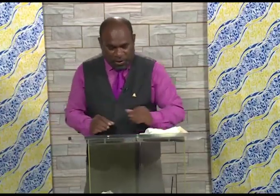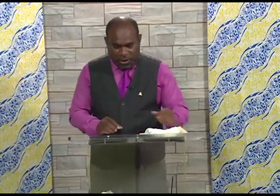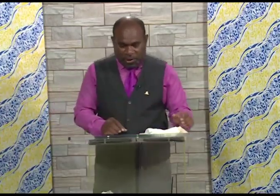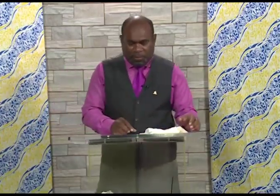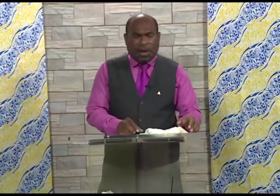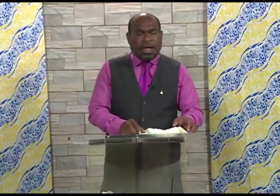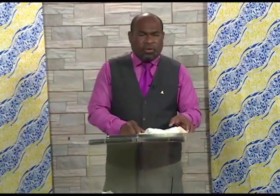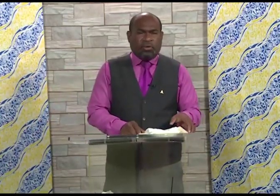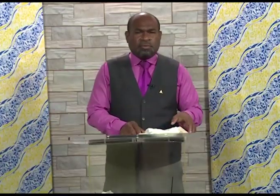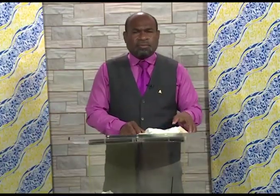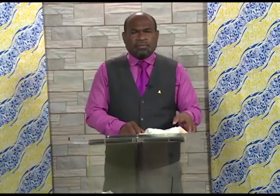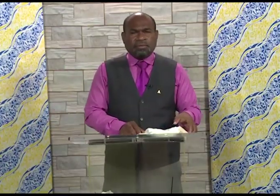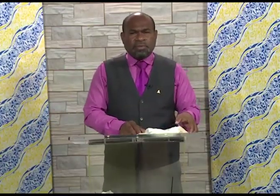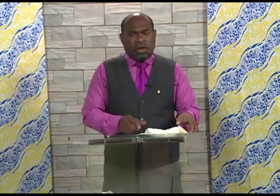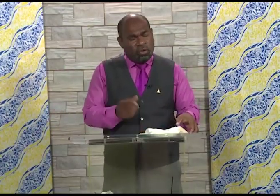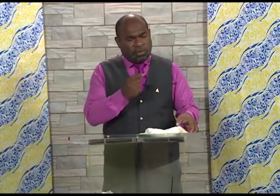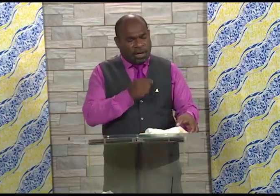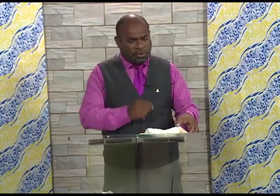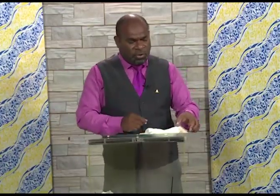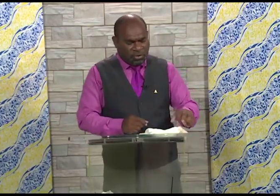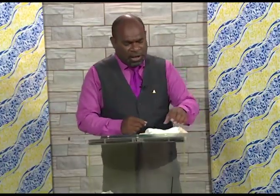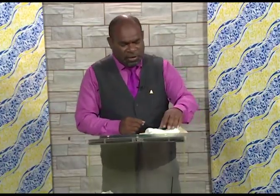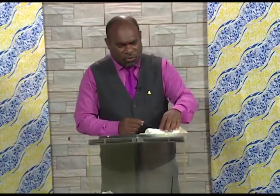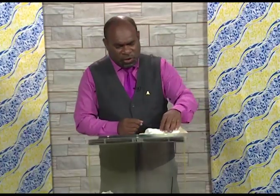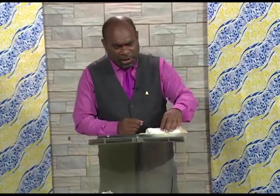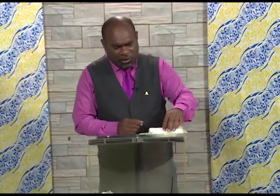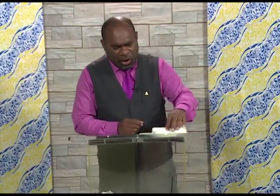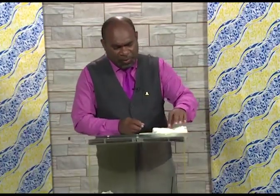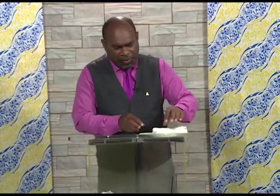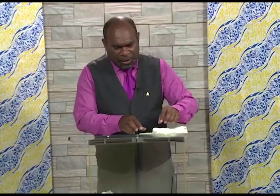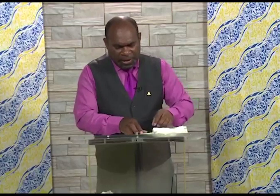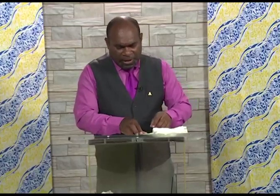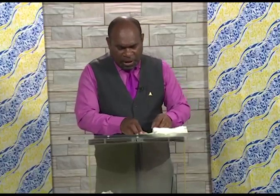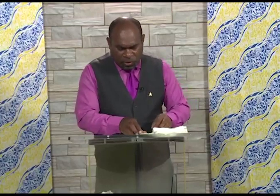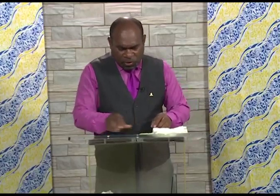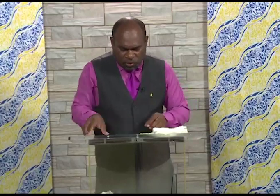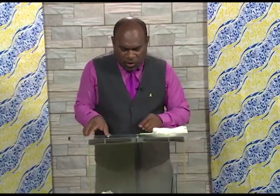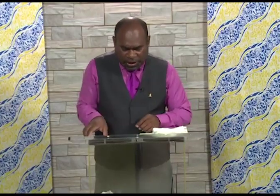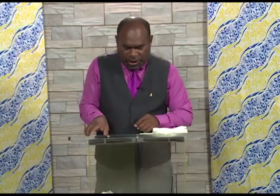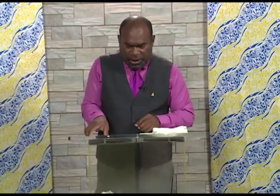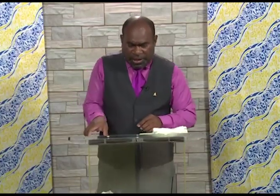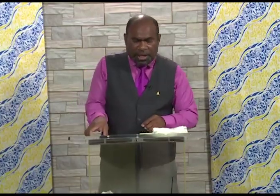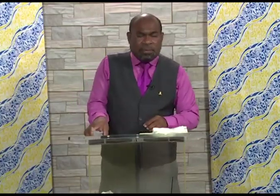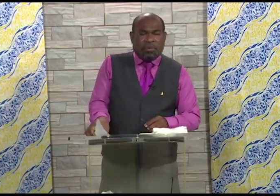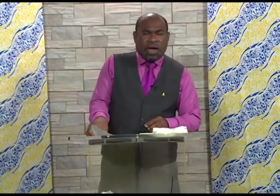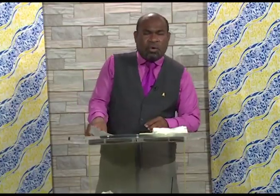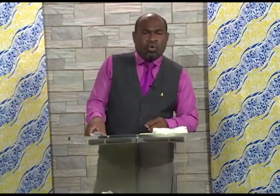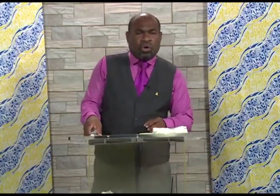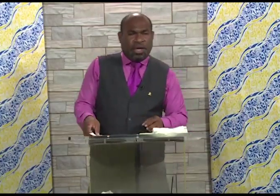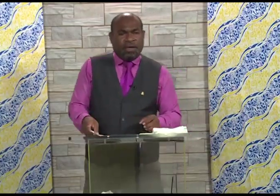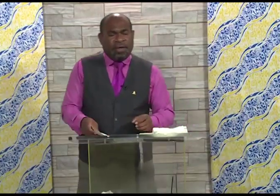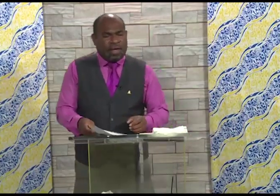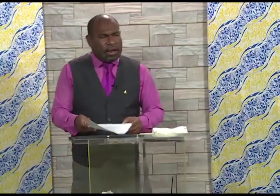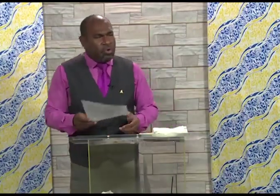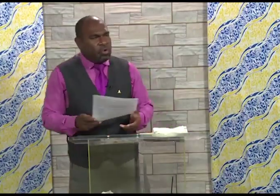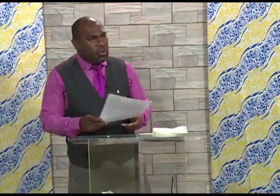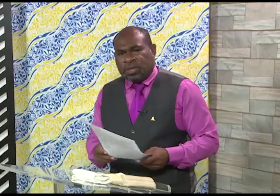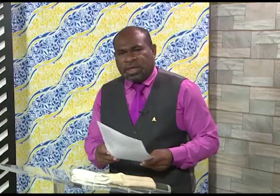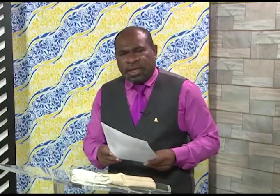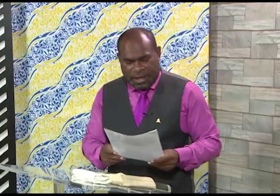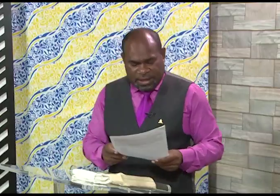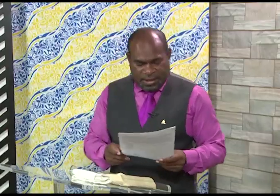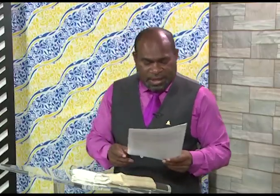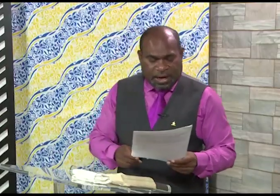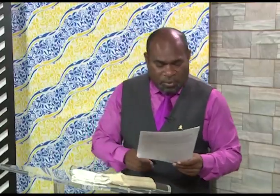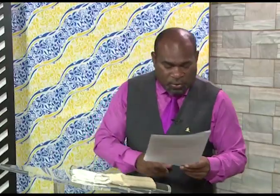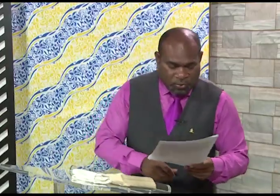dravua voga yalo. Oru pina katu mokoti kenta na doni talno. E talno to tokasar. E vola o luke. E na luke